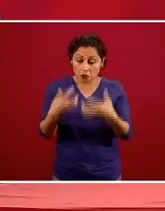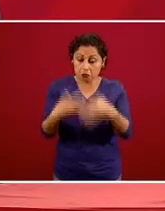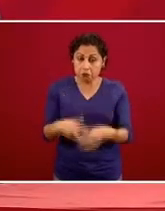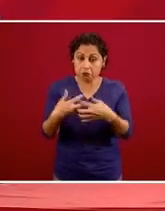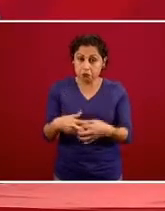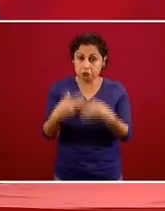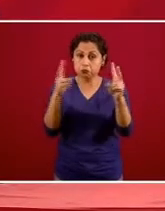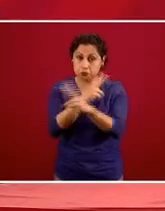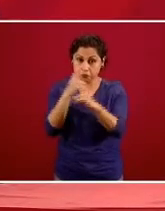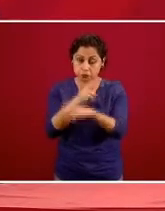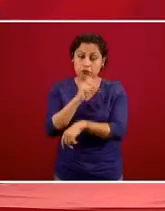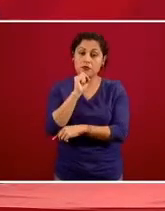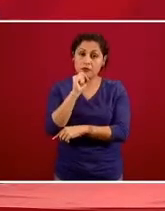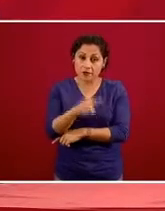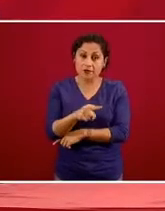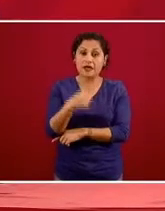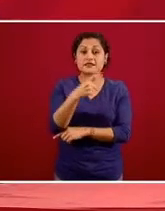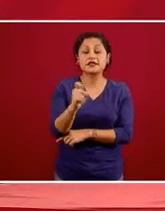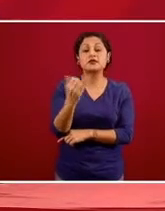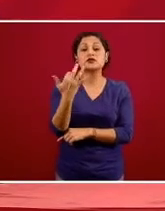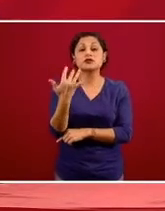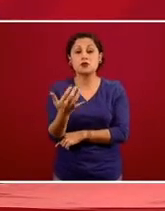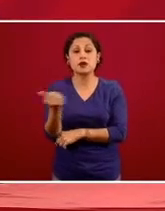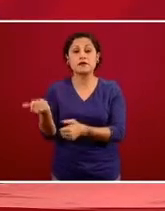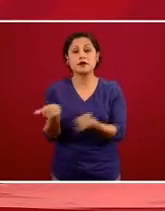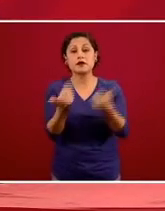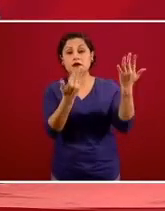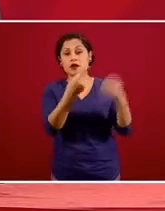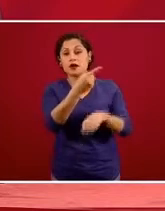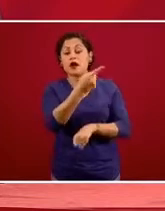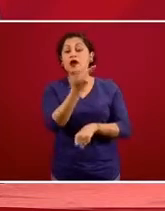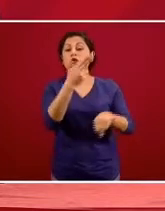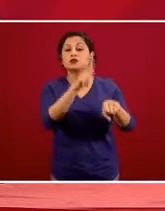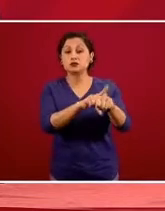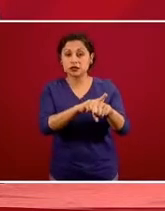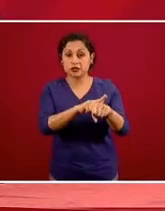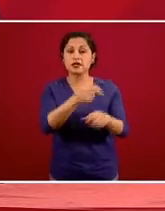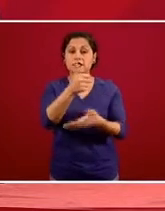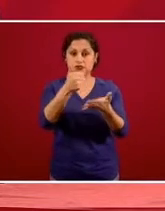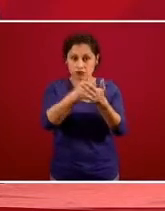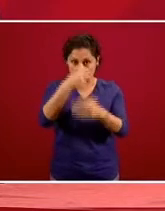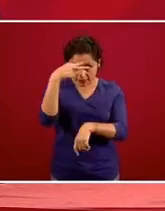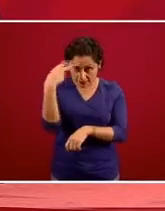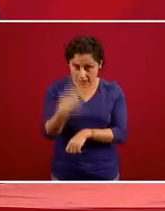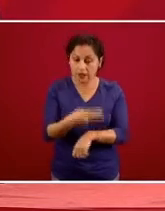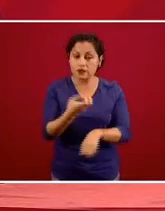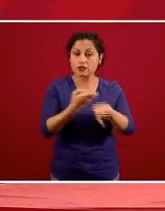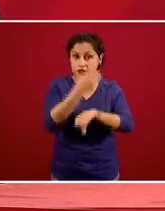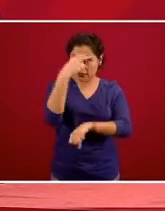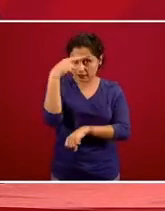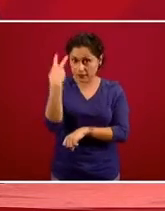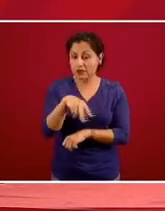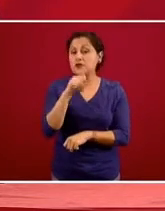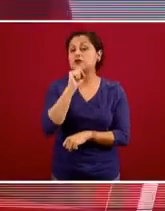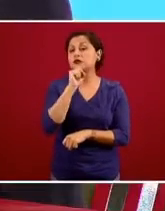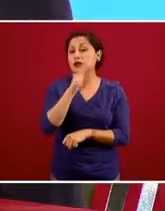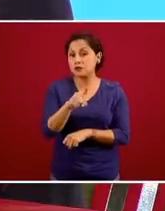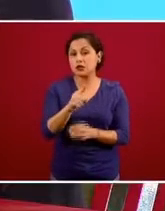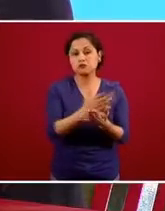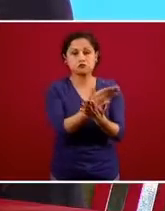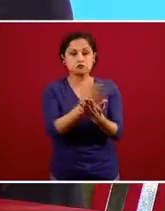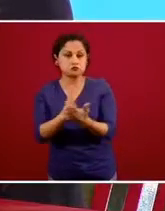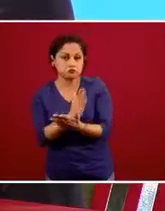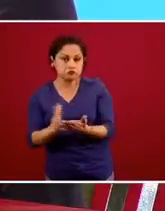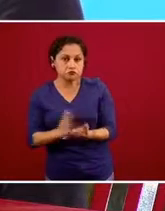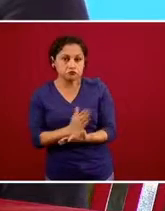200 ventilators and monitors. 150 of them are going to go to the Mexico City and Mexico State area,